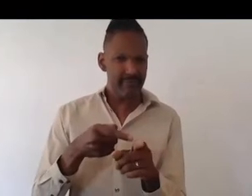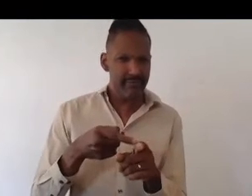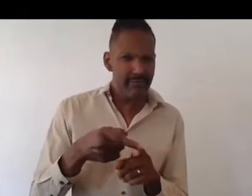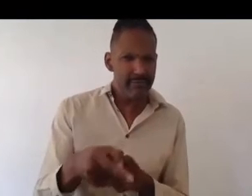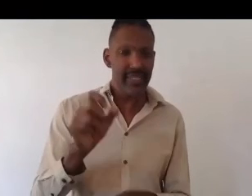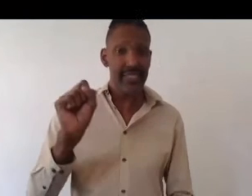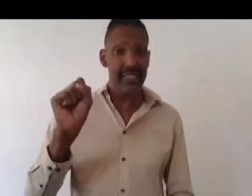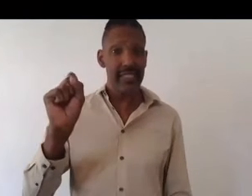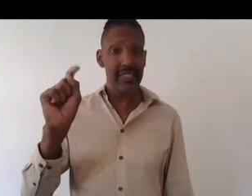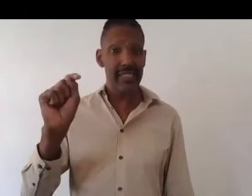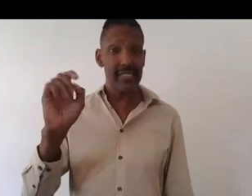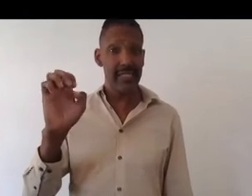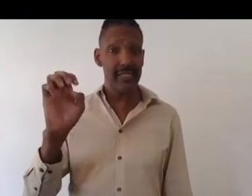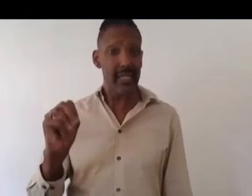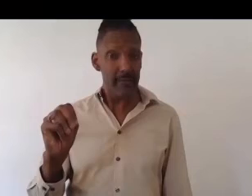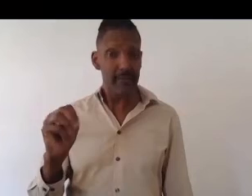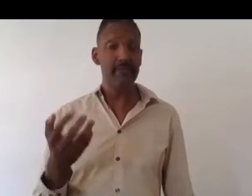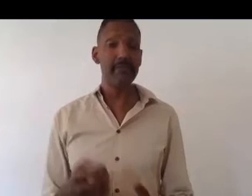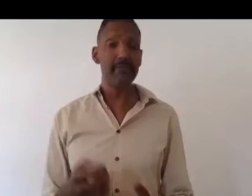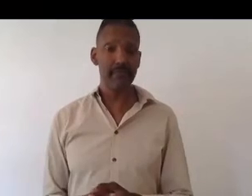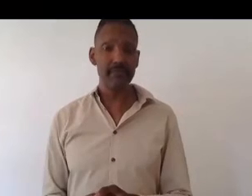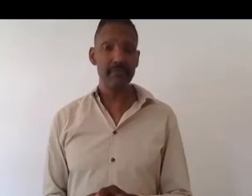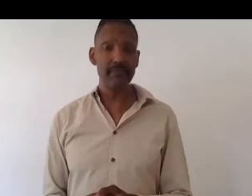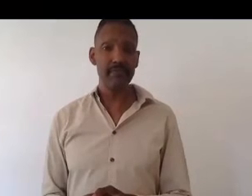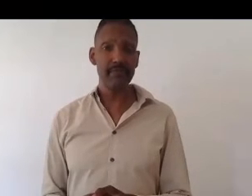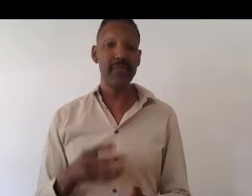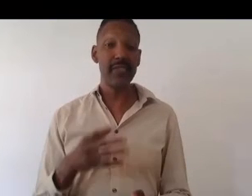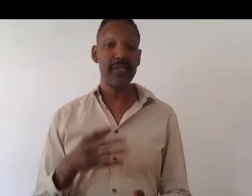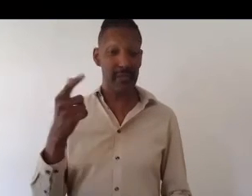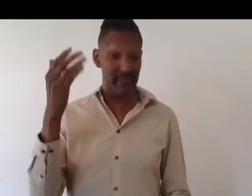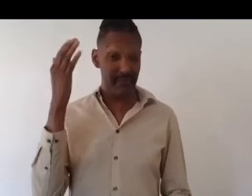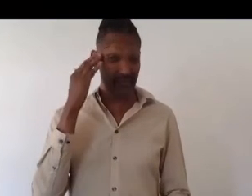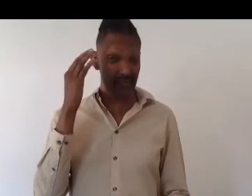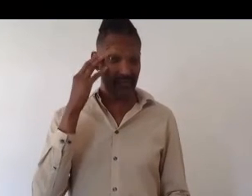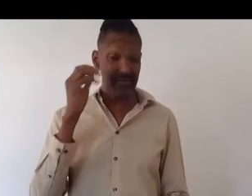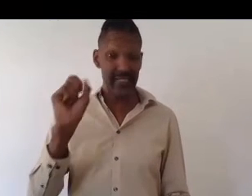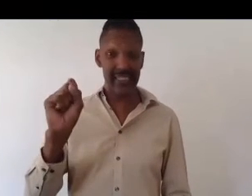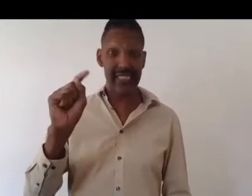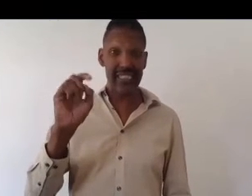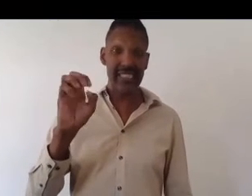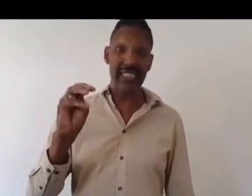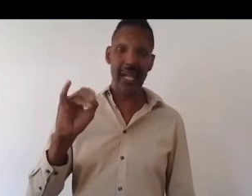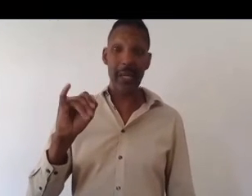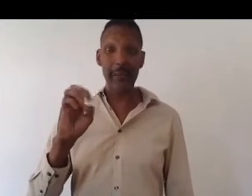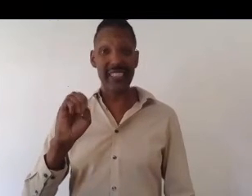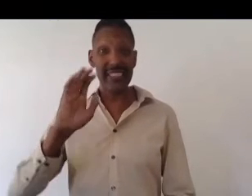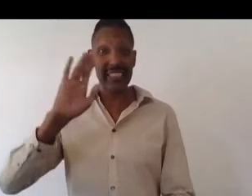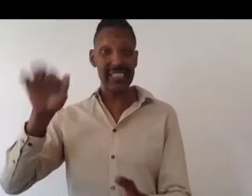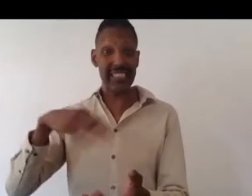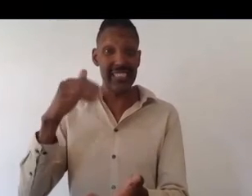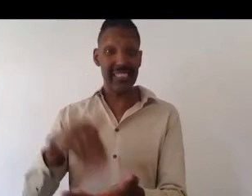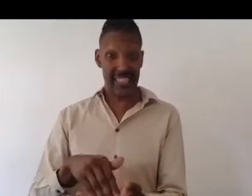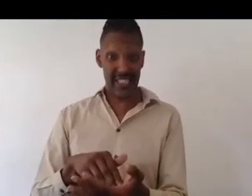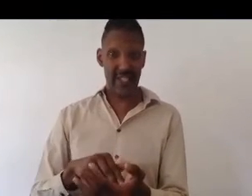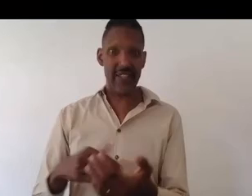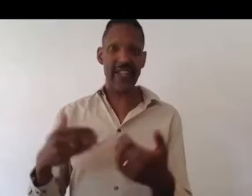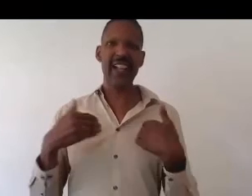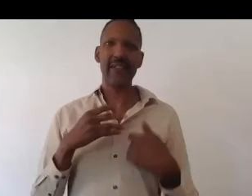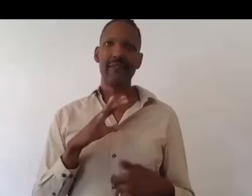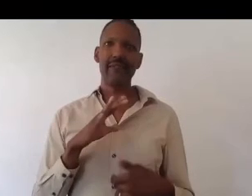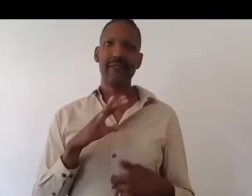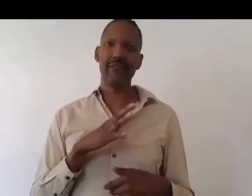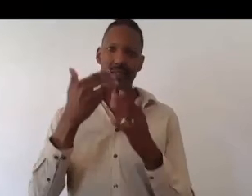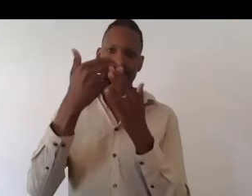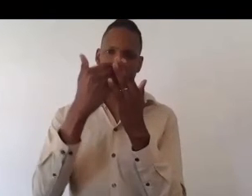those. There's some great lists, and the STEMI Center has some lists started too. But there's also STEM in